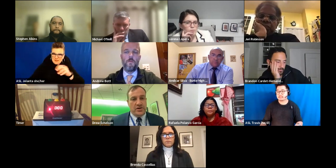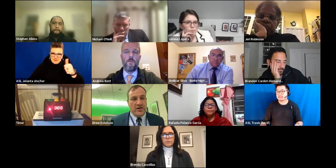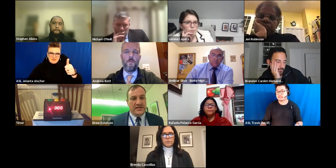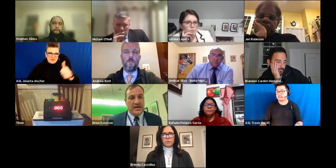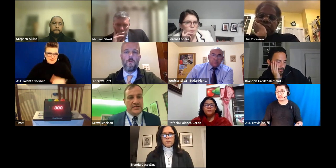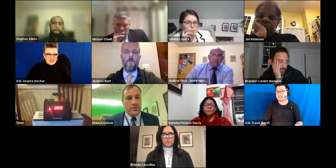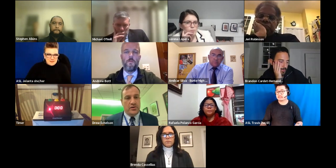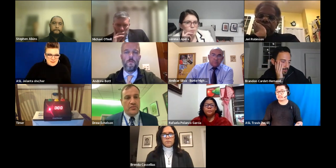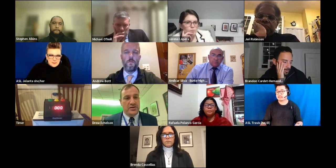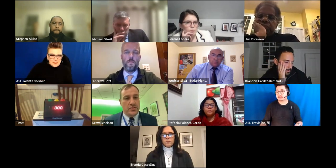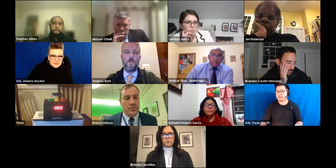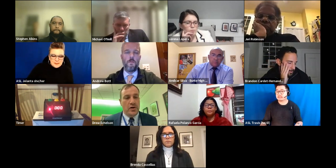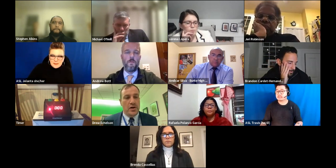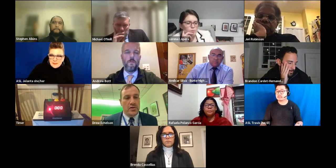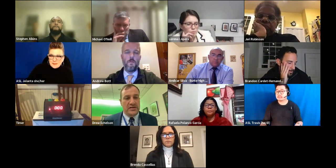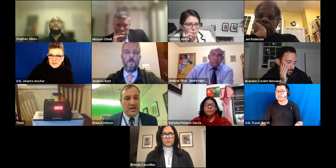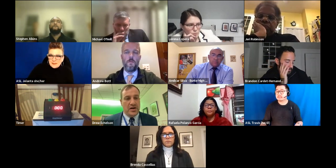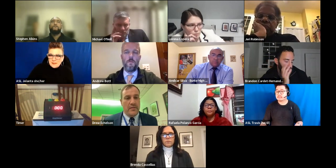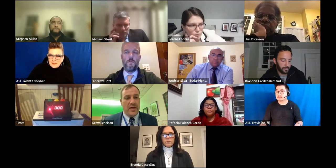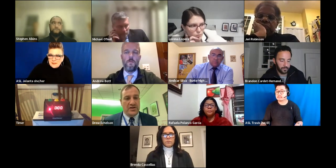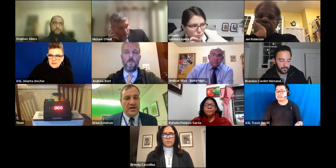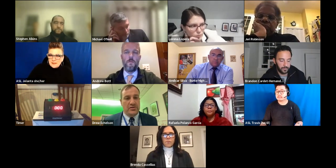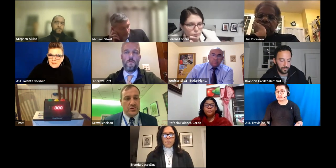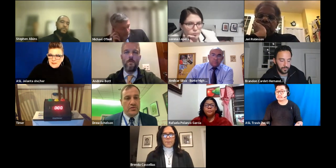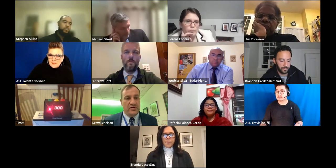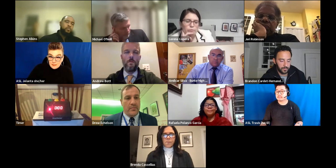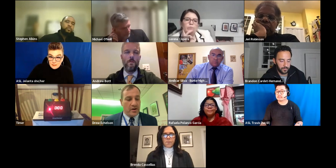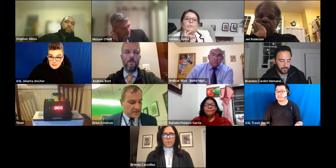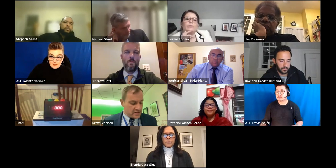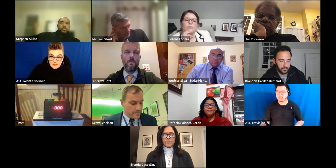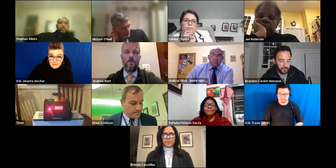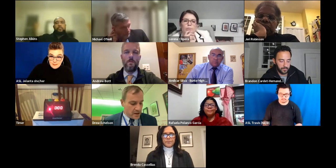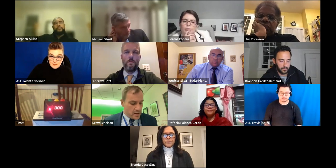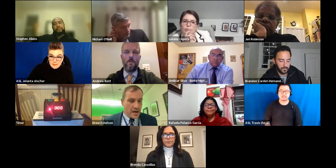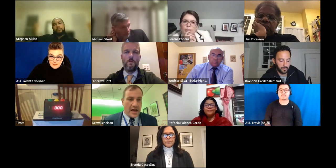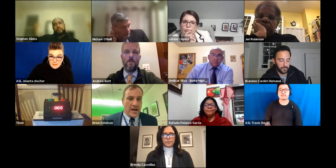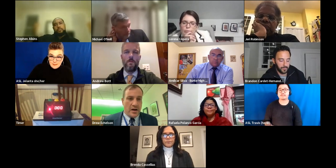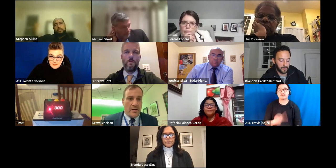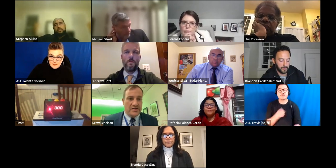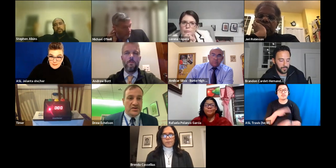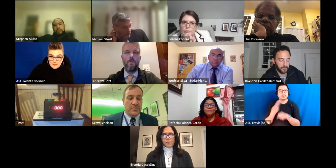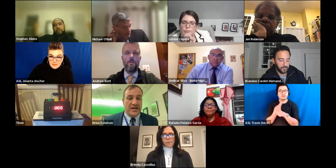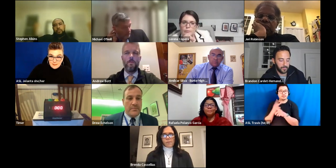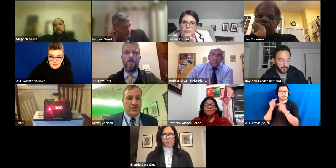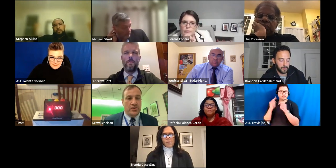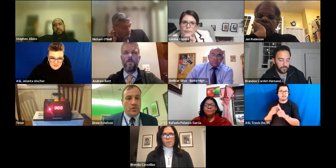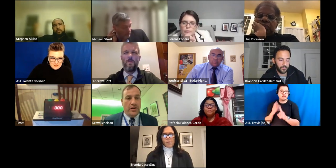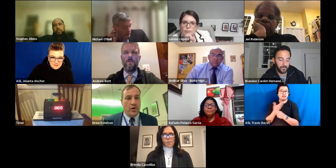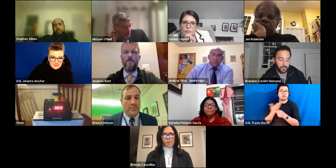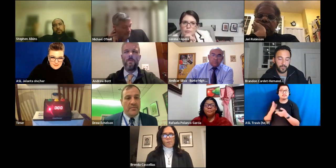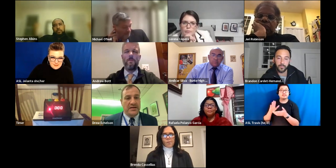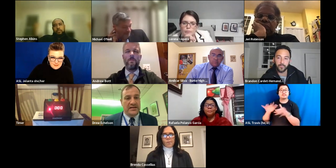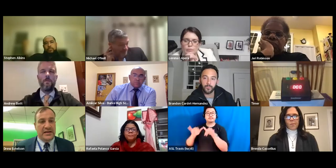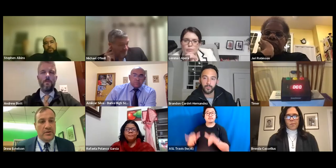instruction across k0 to grade 2 using educators and tutors from our system and as the superintendent mentioned